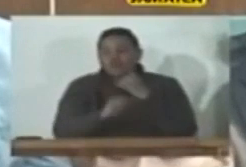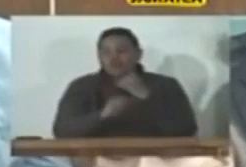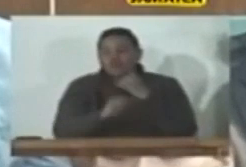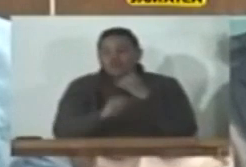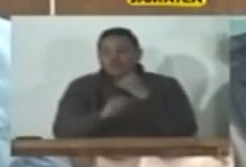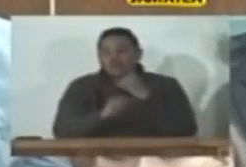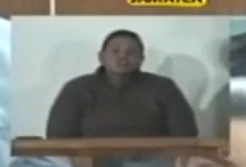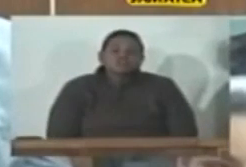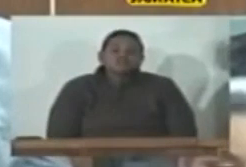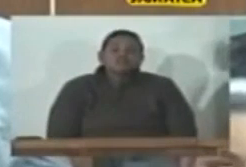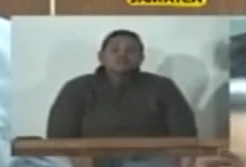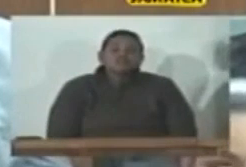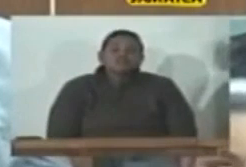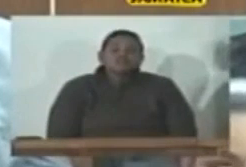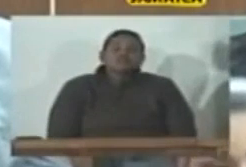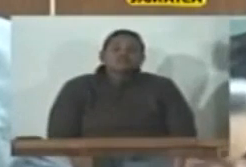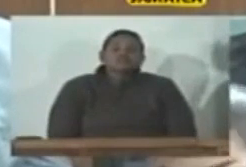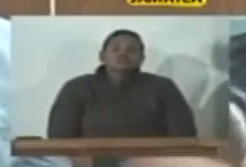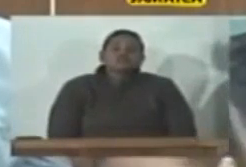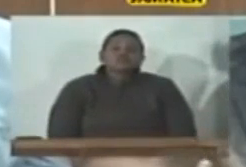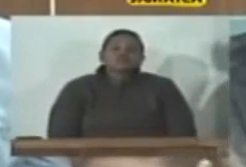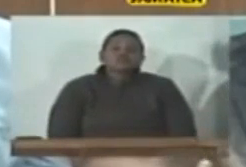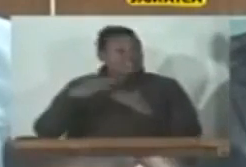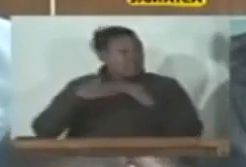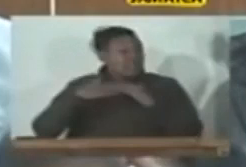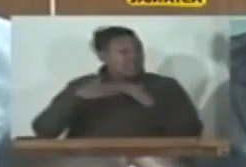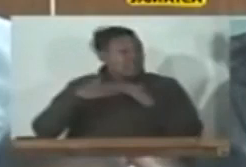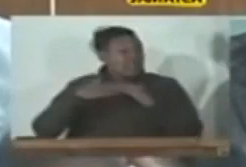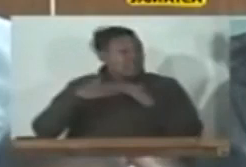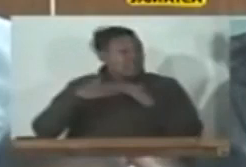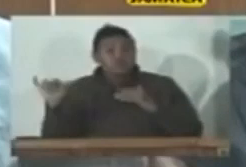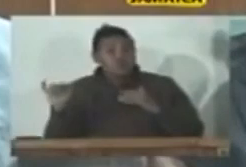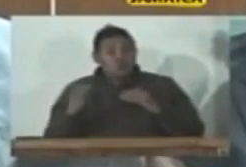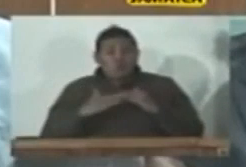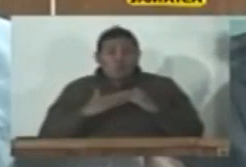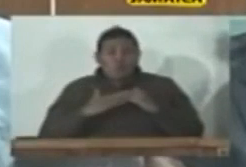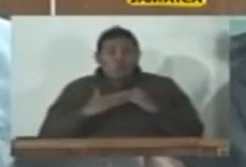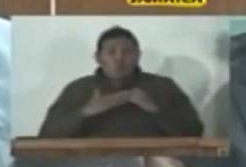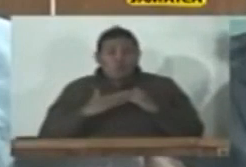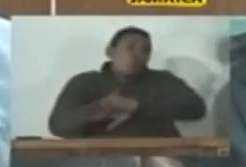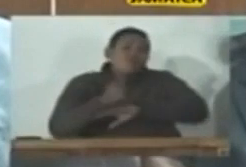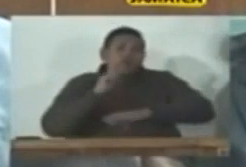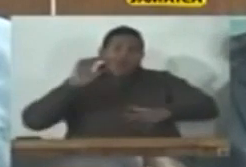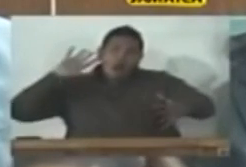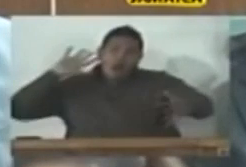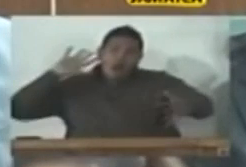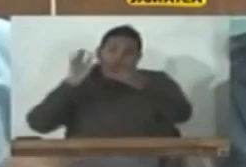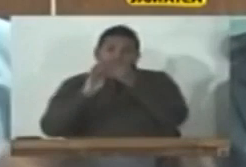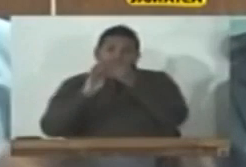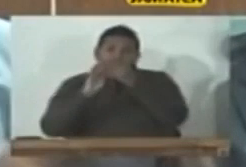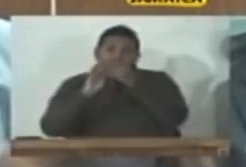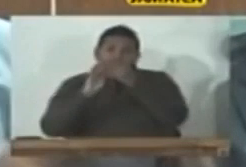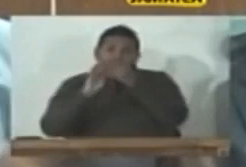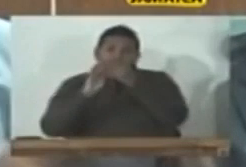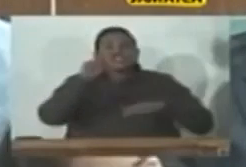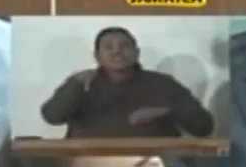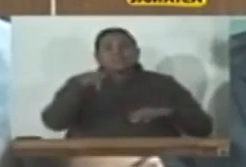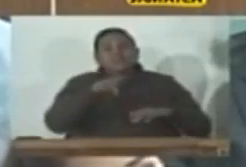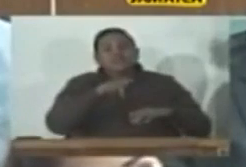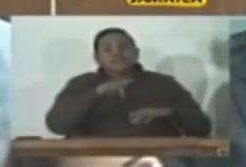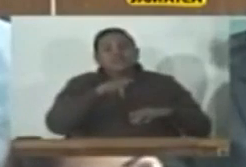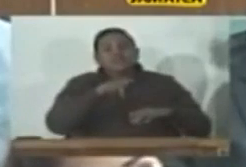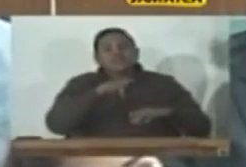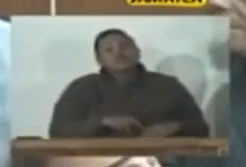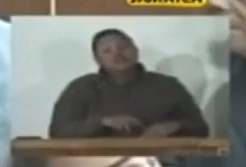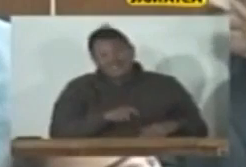cumulative increase in GDP, nominal GDP, over that period, which is 32%. So tax intake